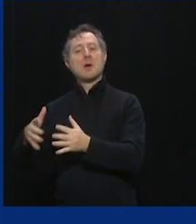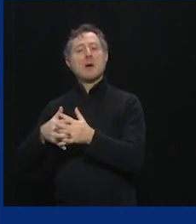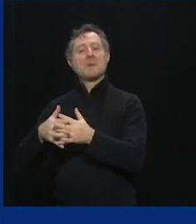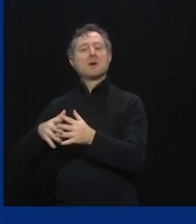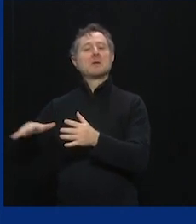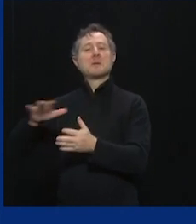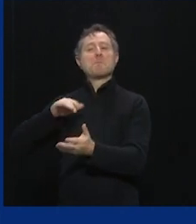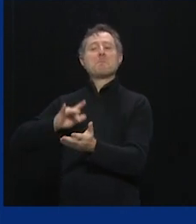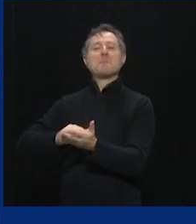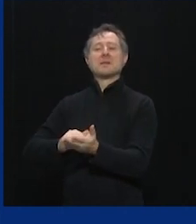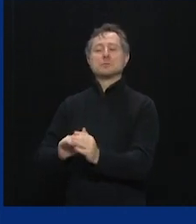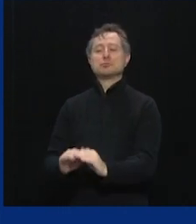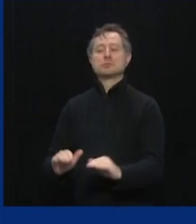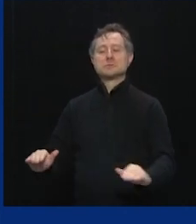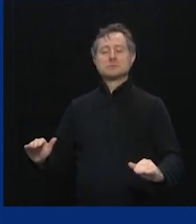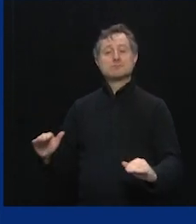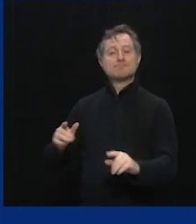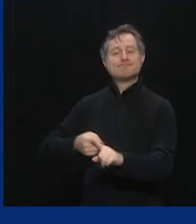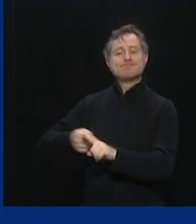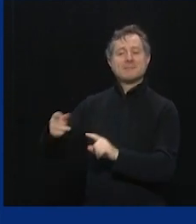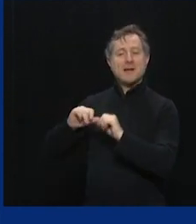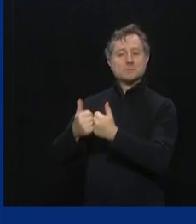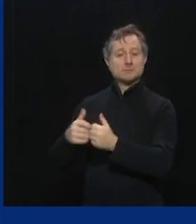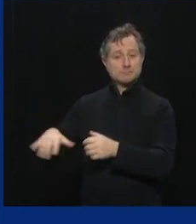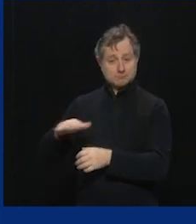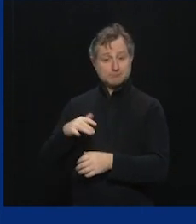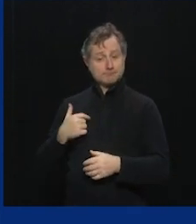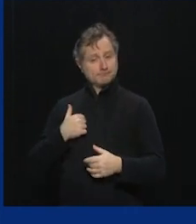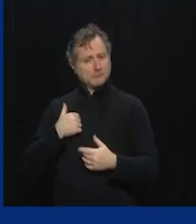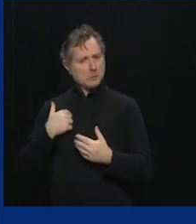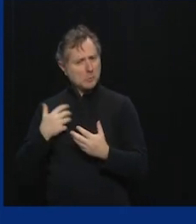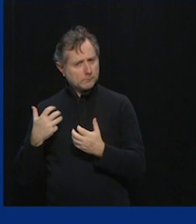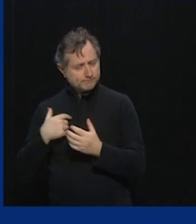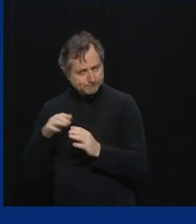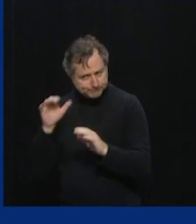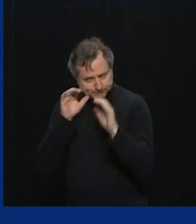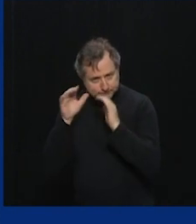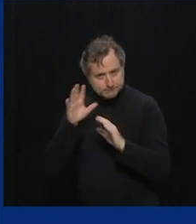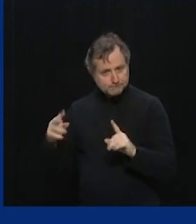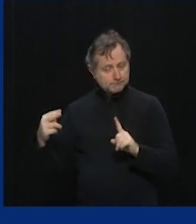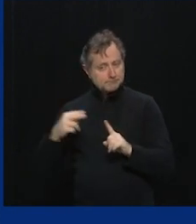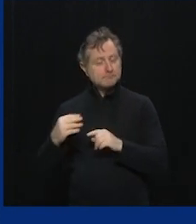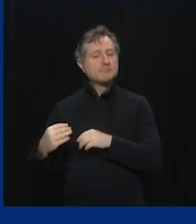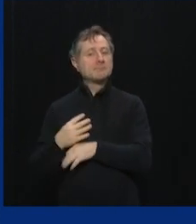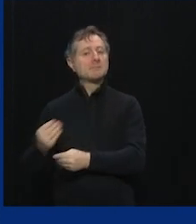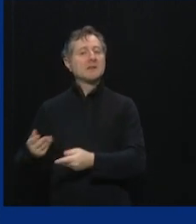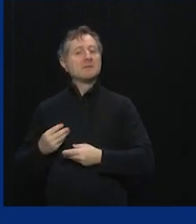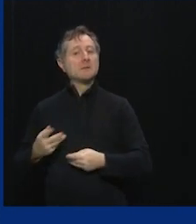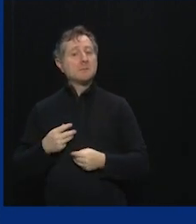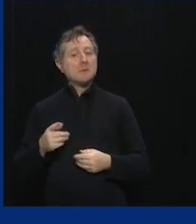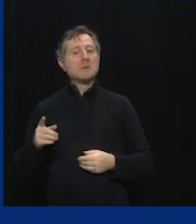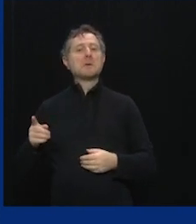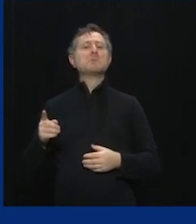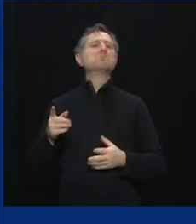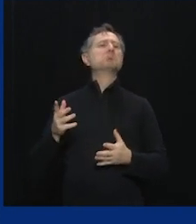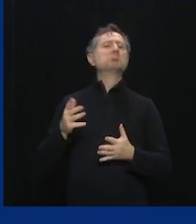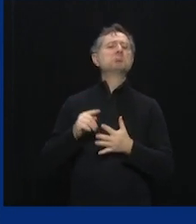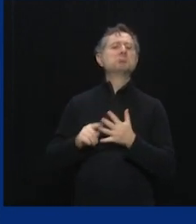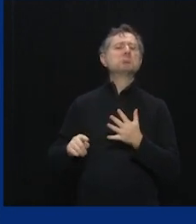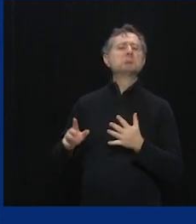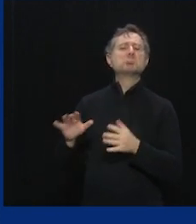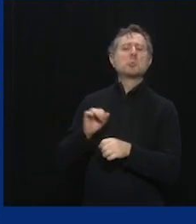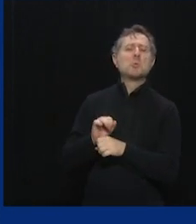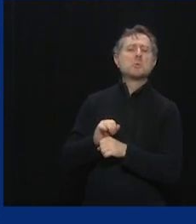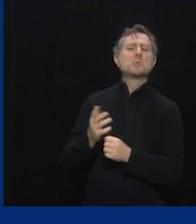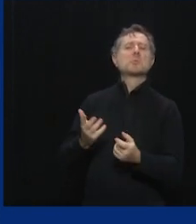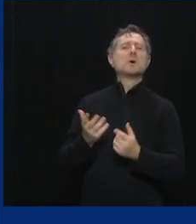them directly from me how important this is, that they make sure that they have the supplies. We'll work with them to have everything they need, and that they have